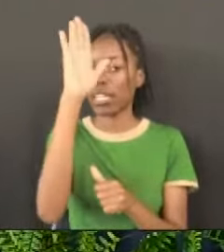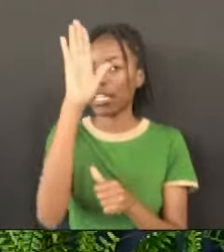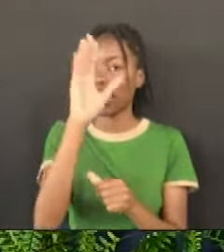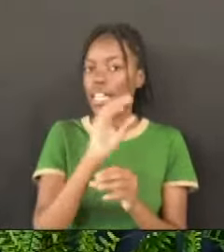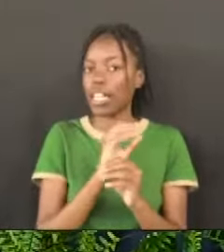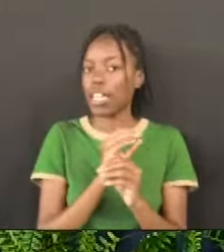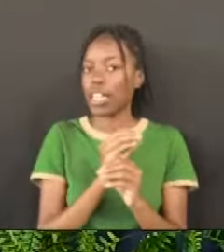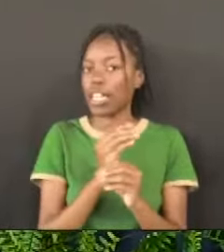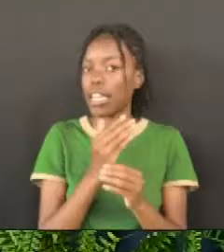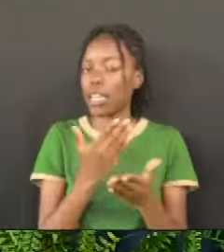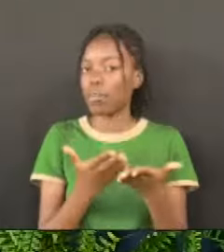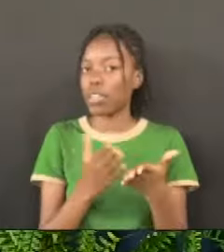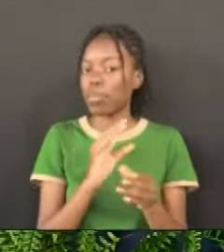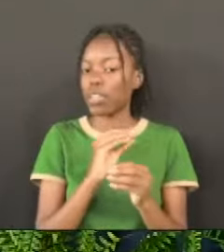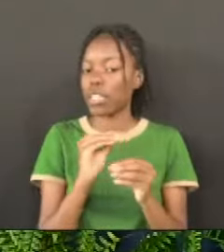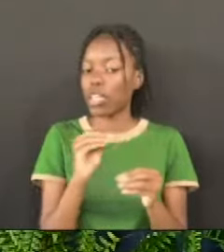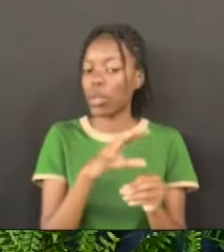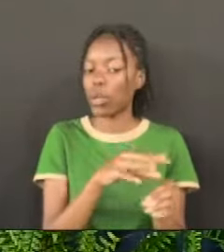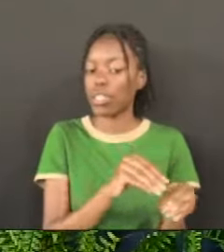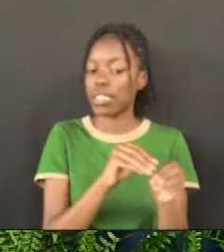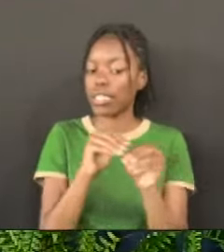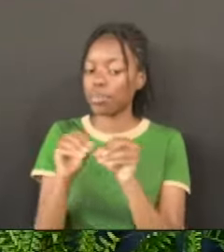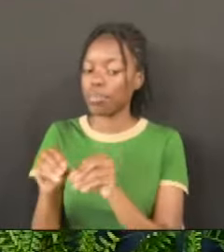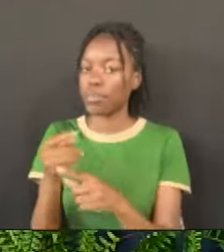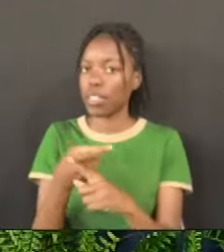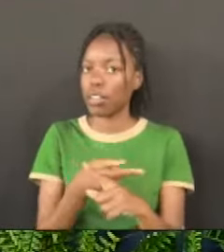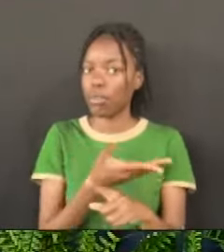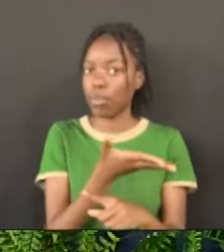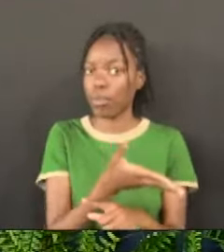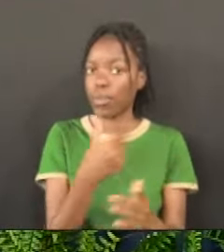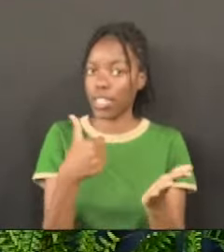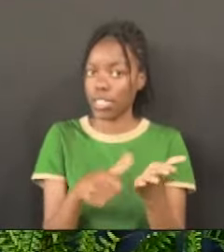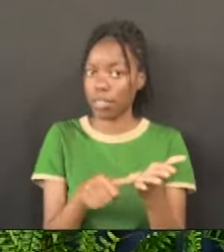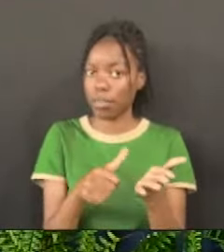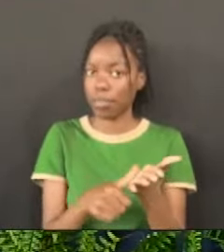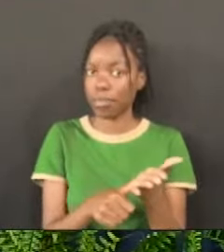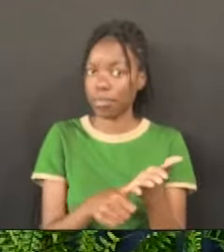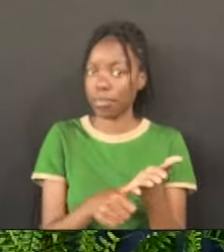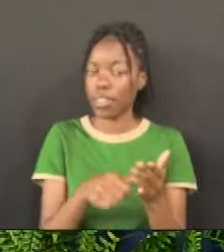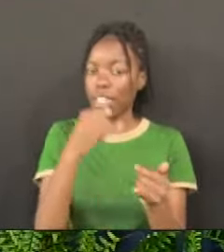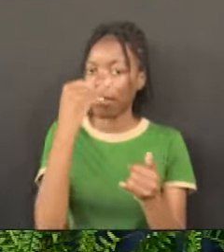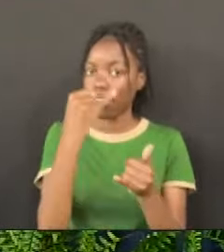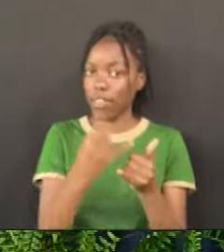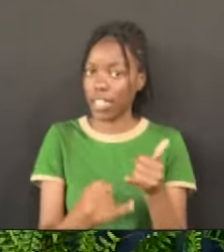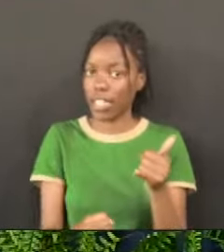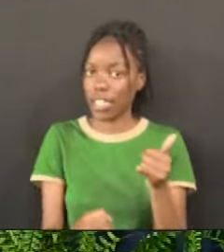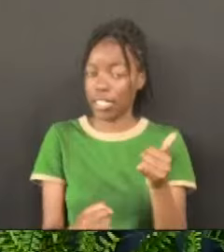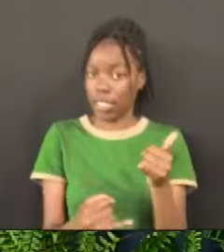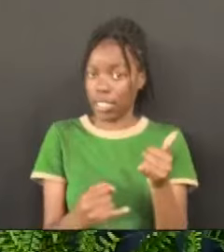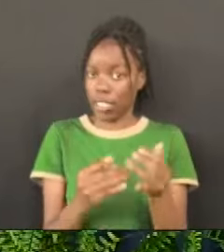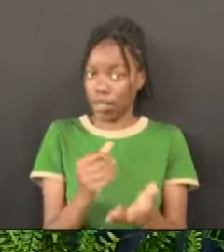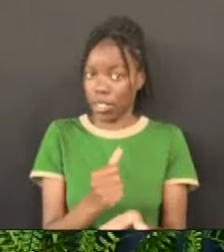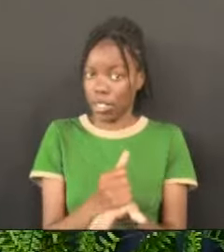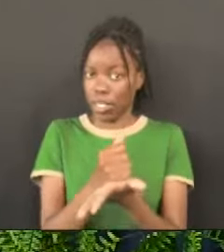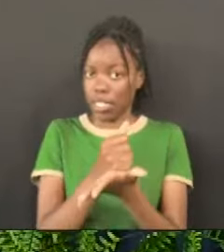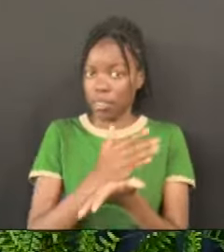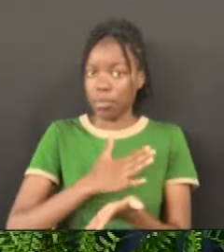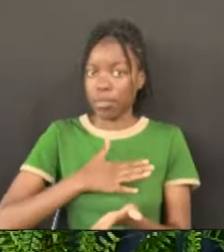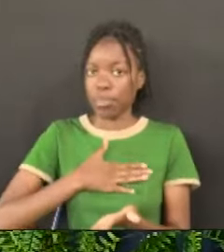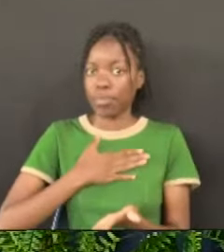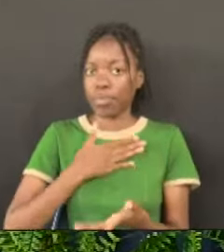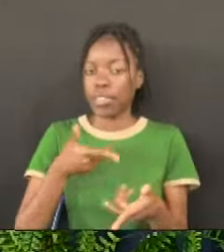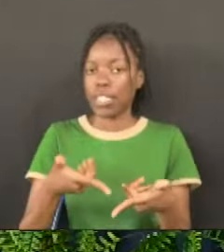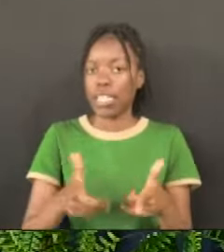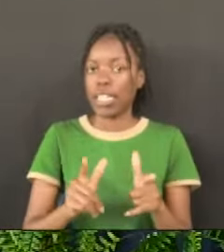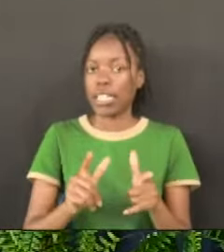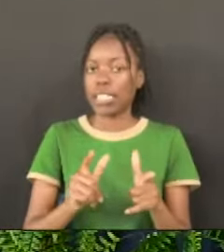me out of that place, finally, he will vindicate me. Let us just be patient with